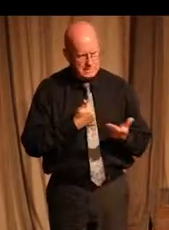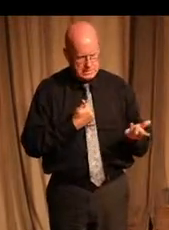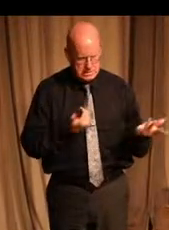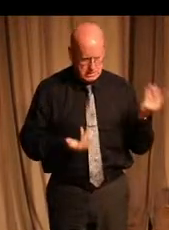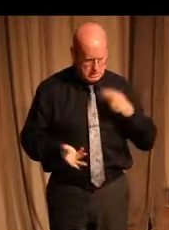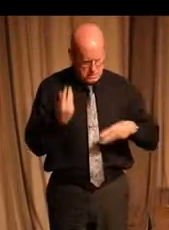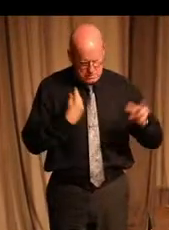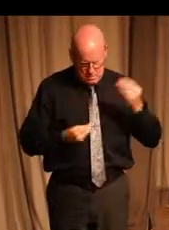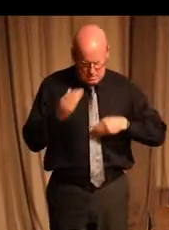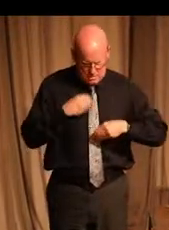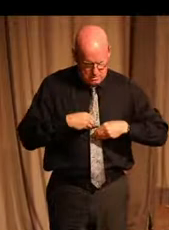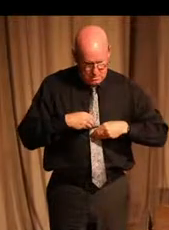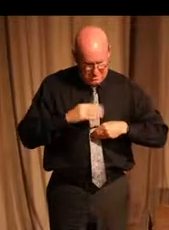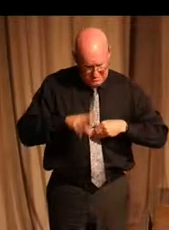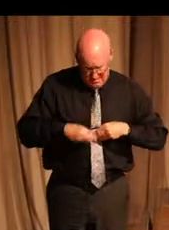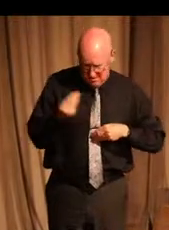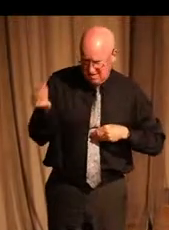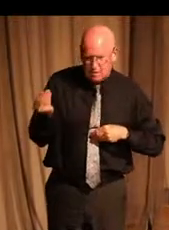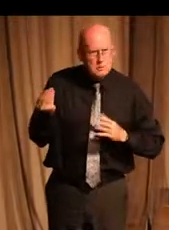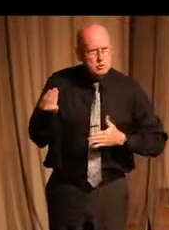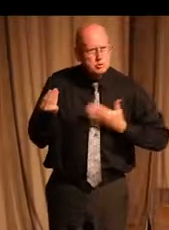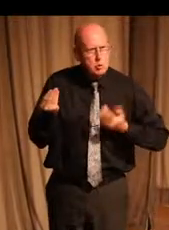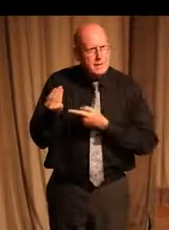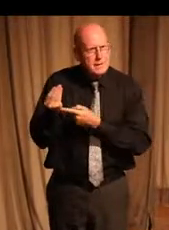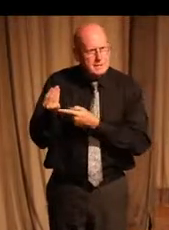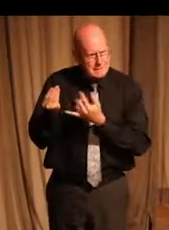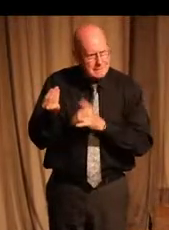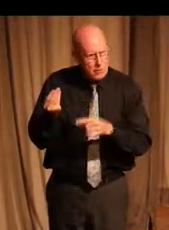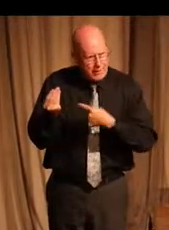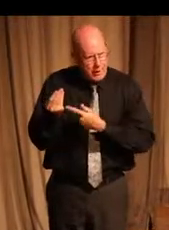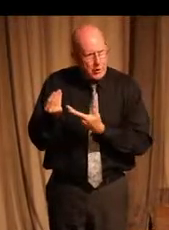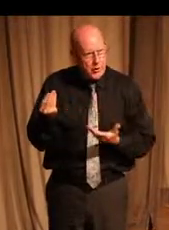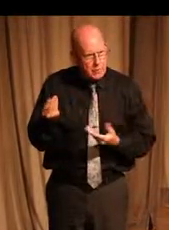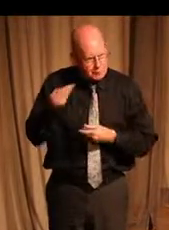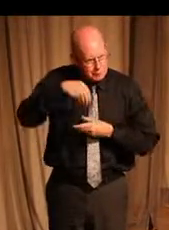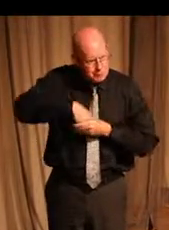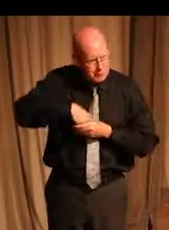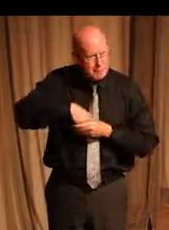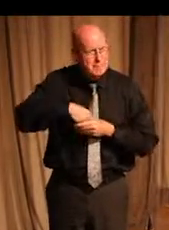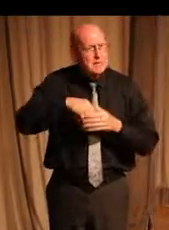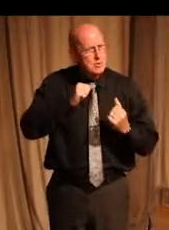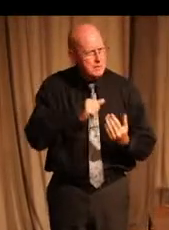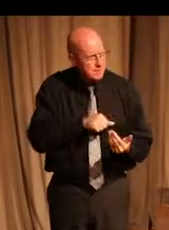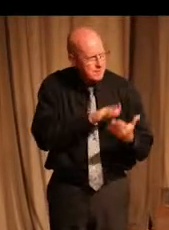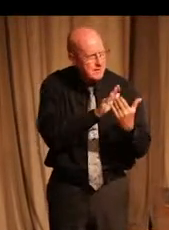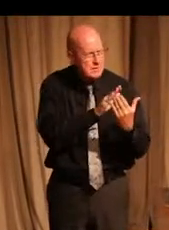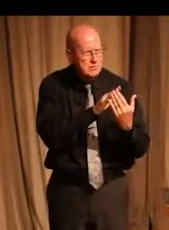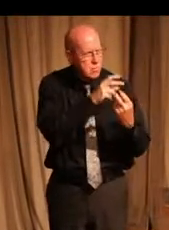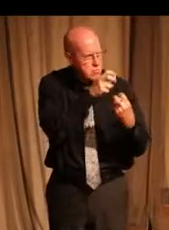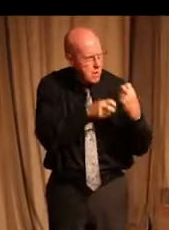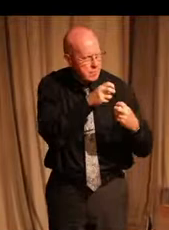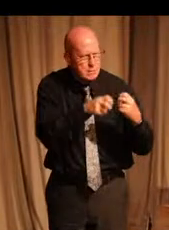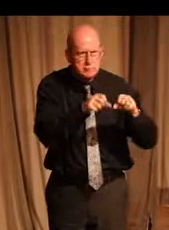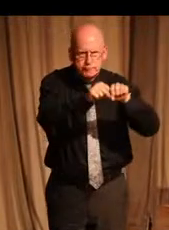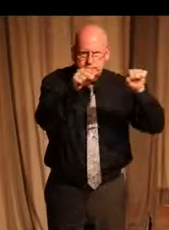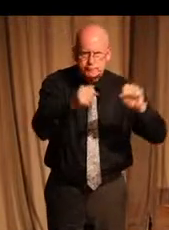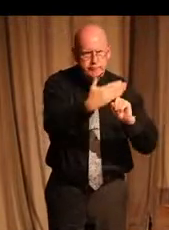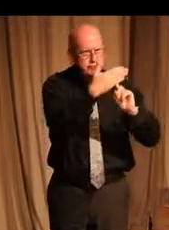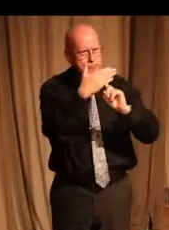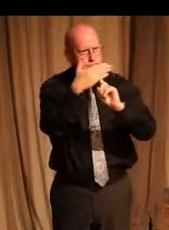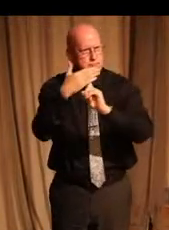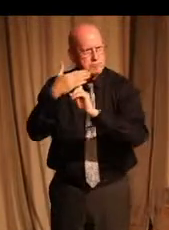Black struggle, there's still joy, right? It can be very real that you face these systemic issues, but we're still